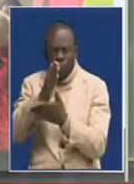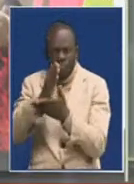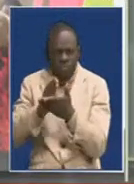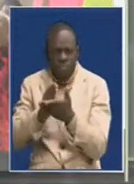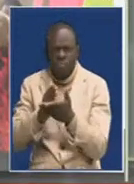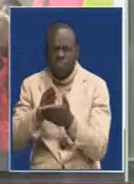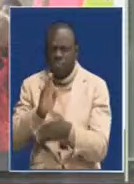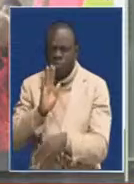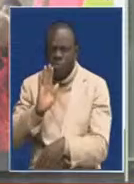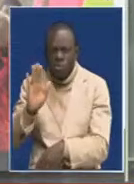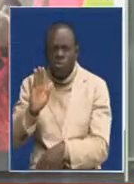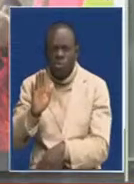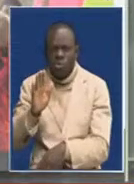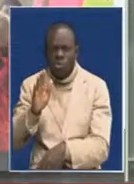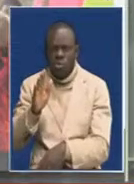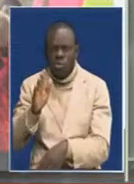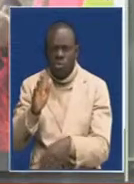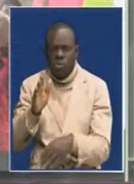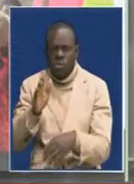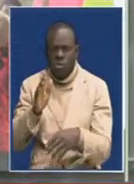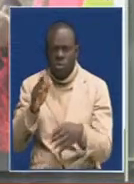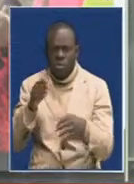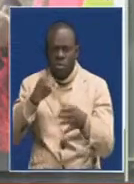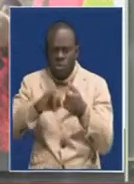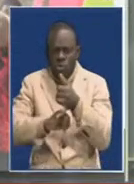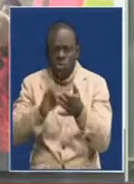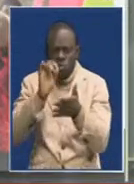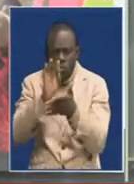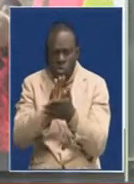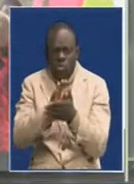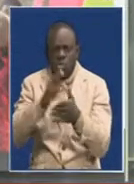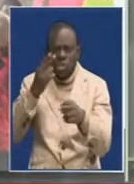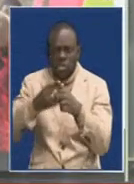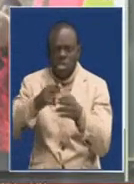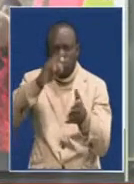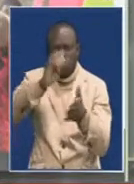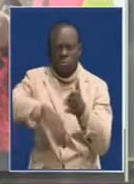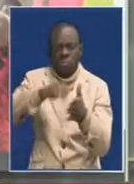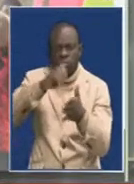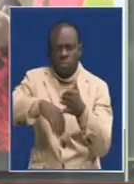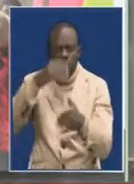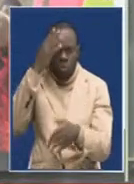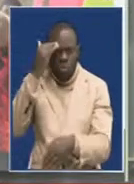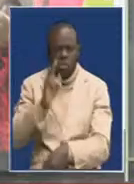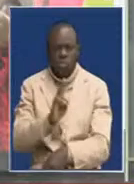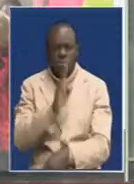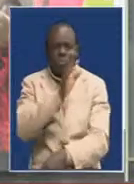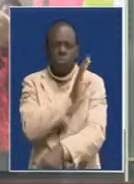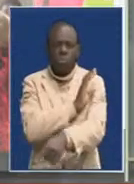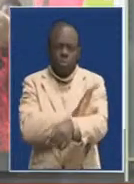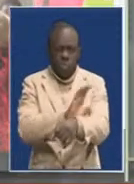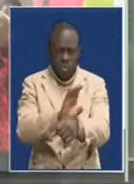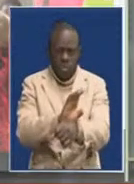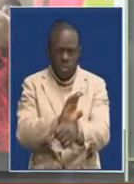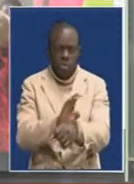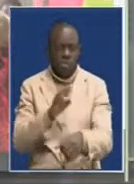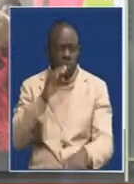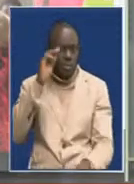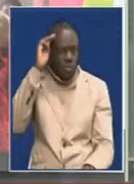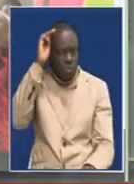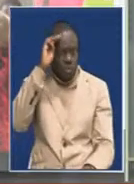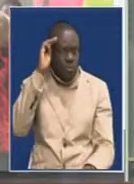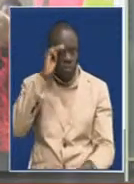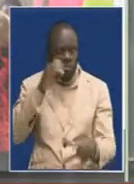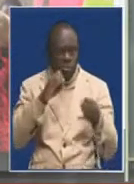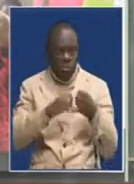scheme following its conversion to digital. The Minister of Community Development has also discovered that a number of beneficiaries were